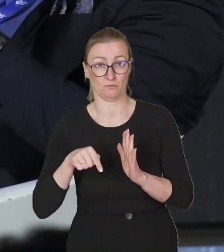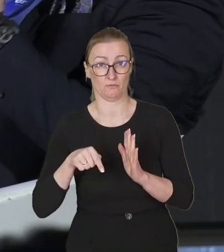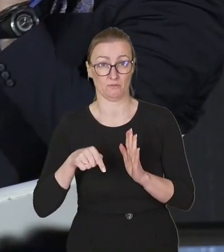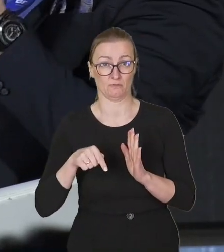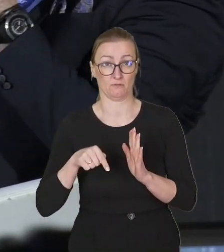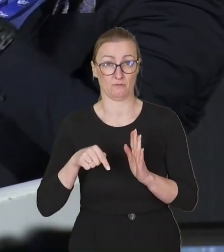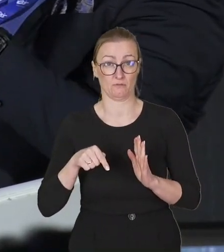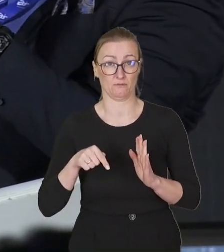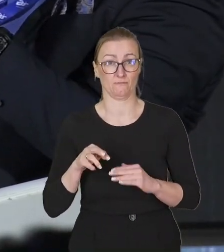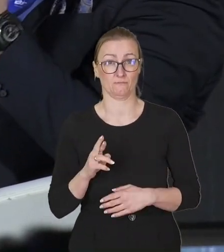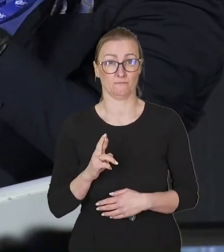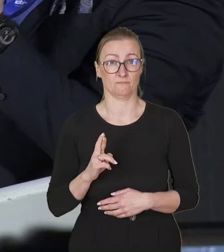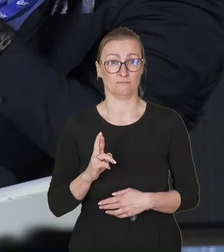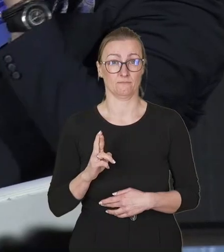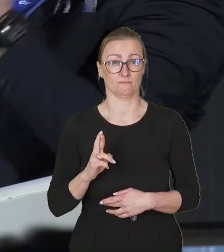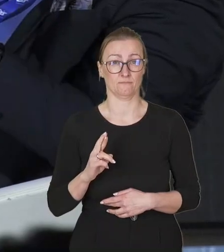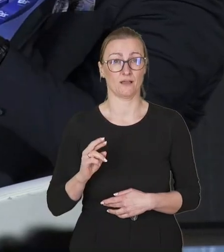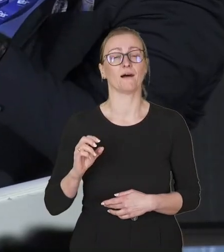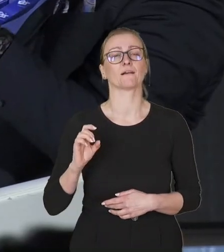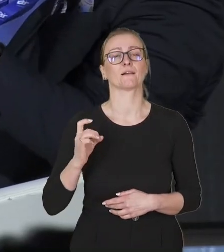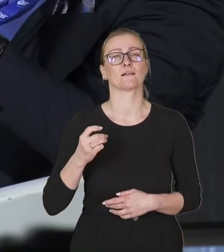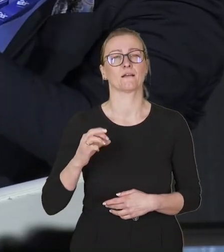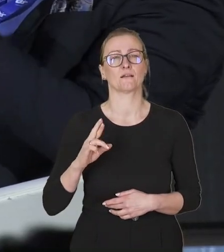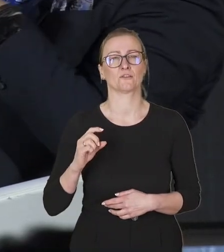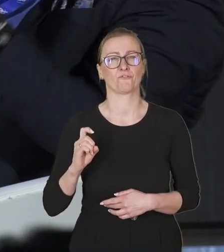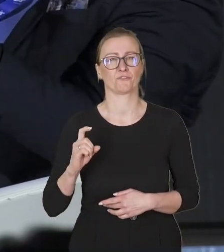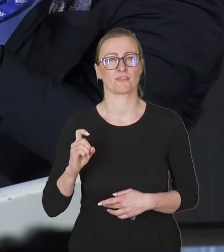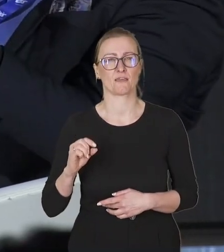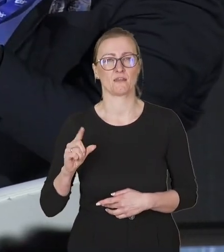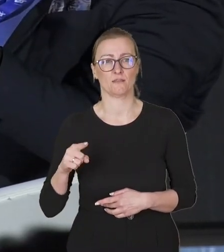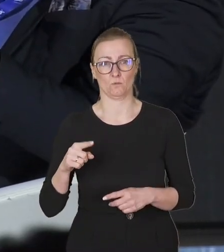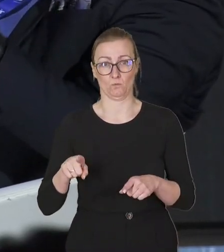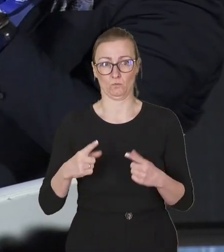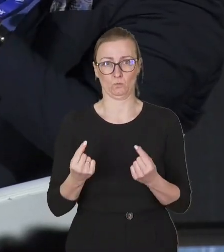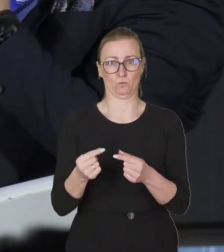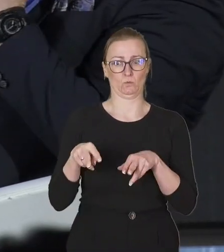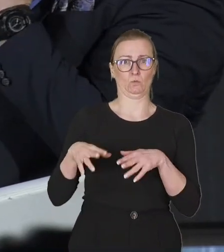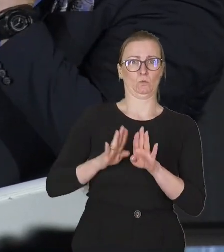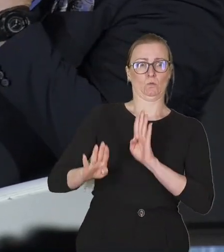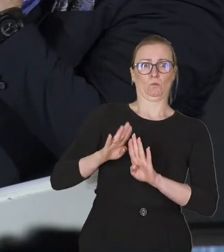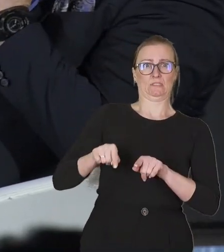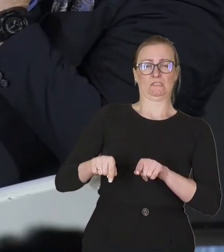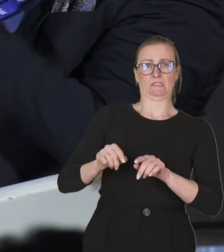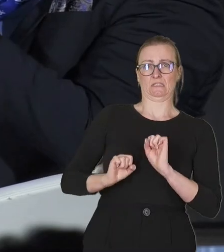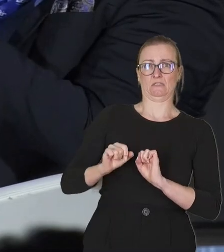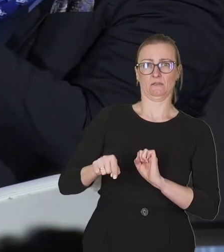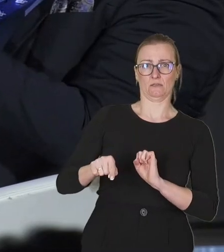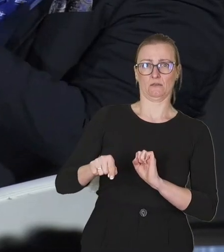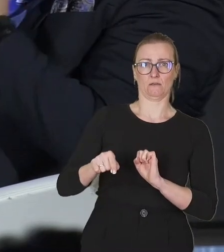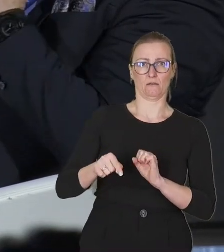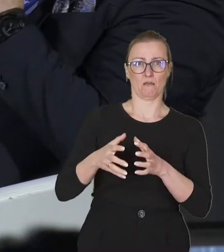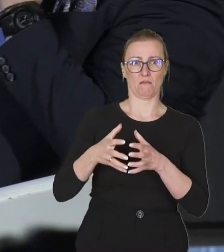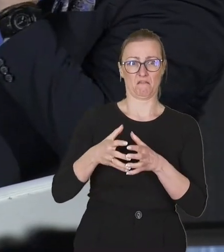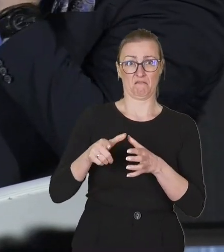in which big company will be beneficiary of that activities. So, European